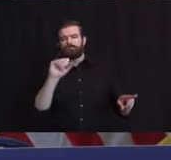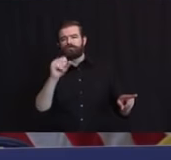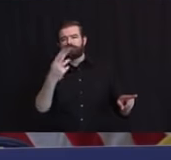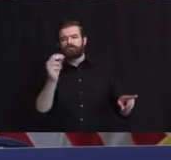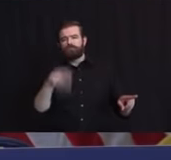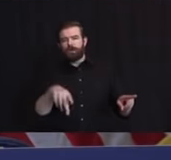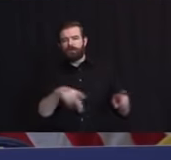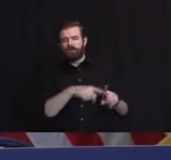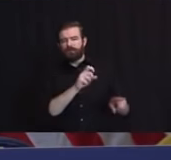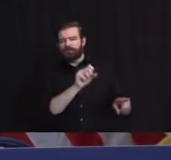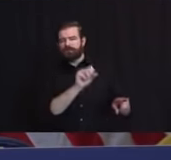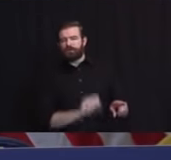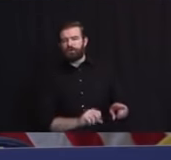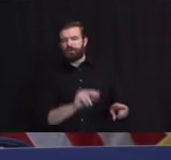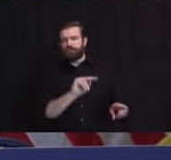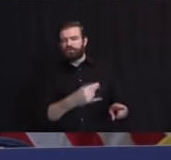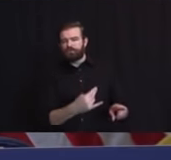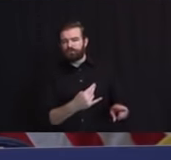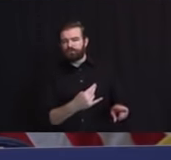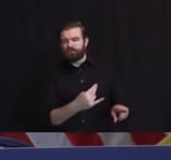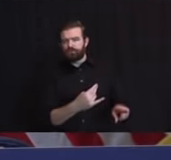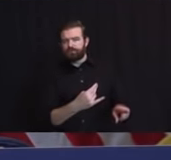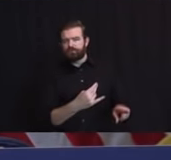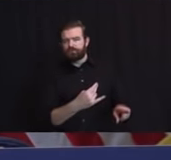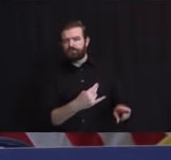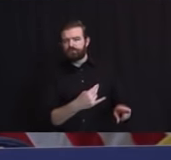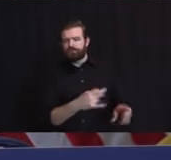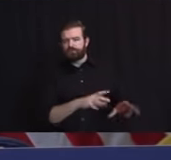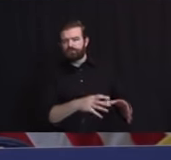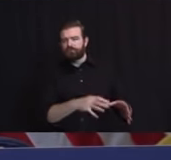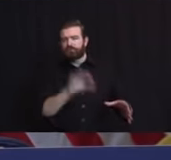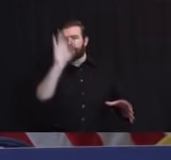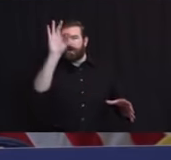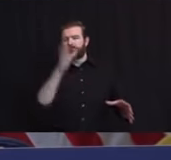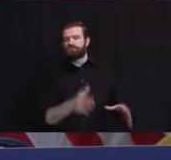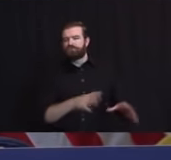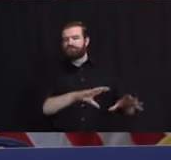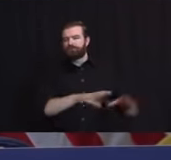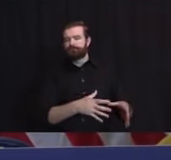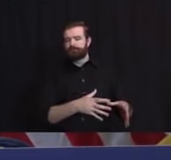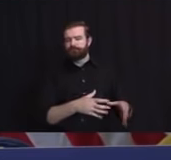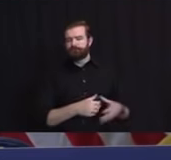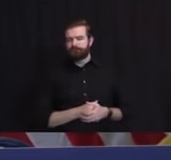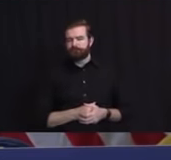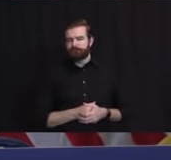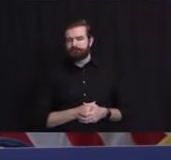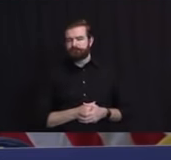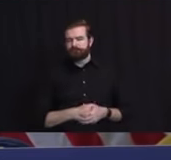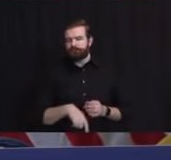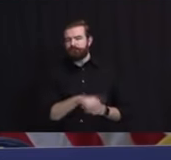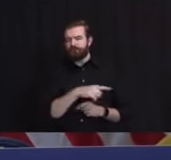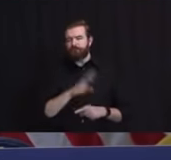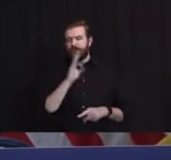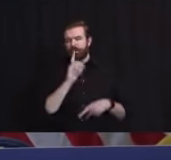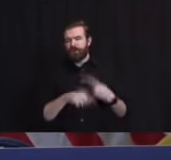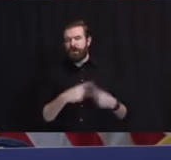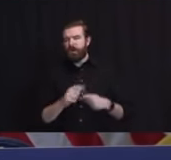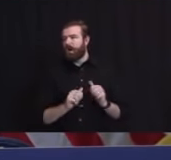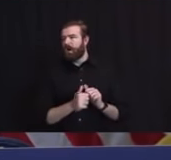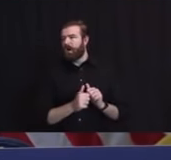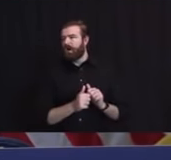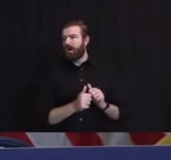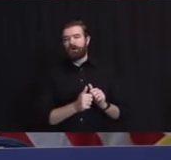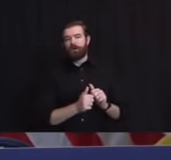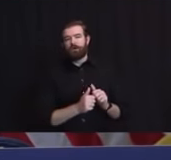Ecclesiastical Jurisdiction pastors, among community engagement and kind of a building trust phone call